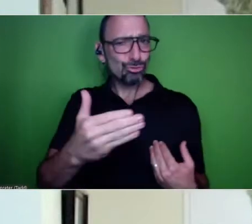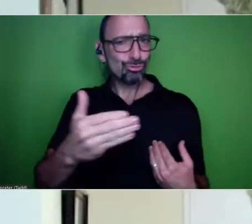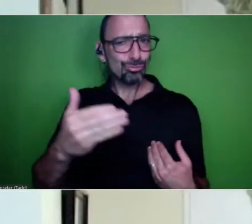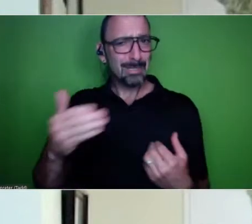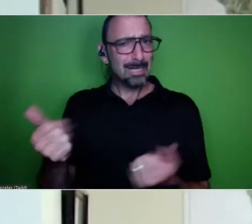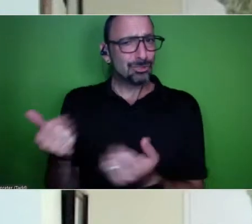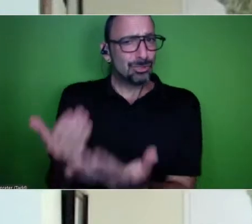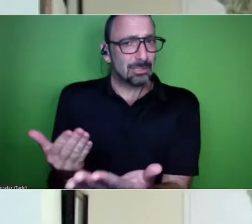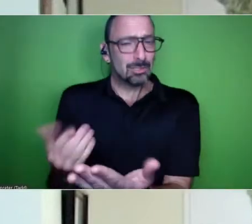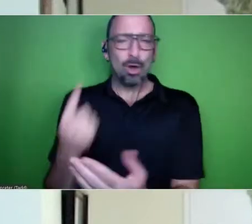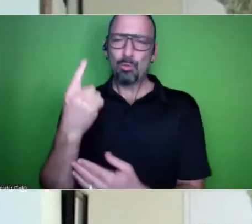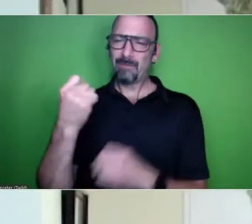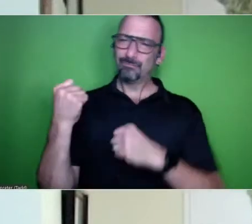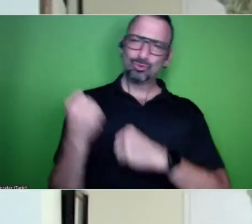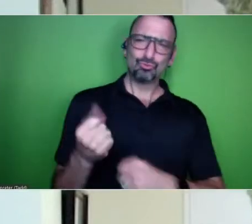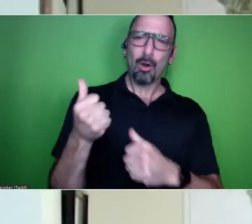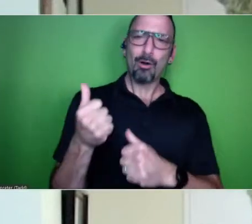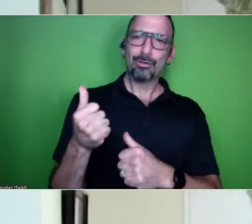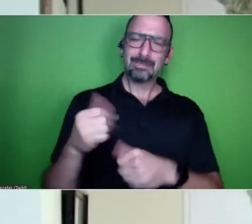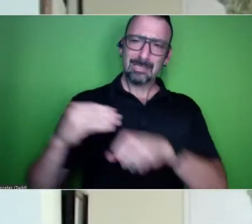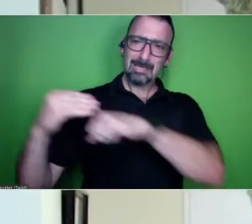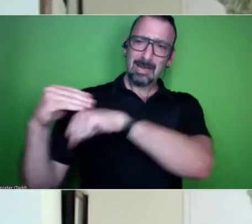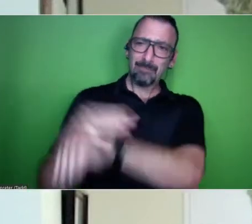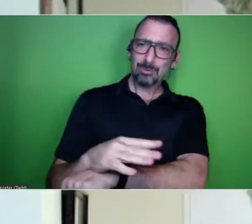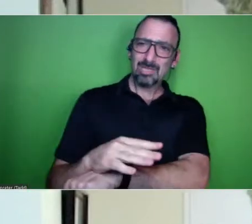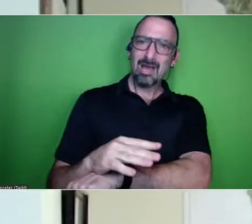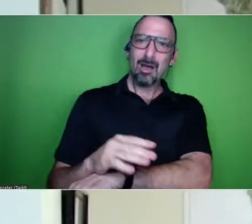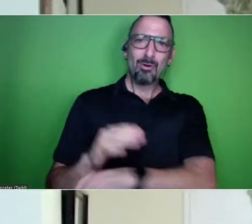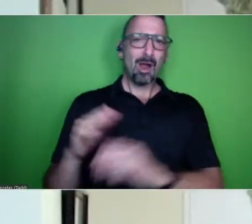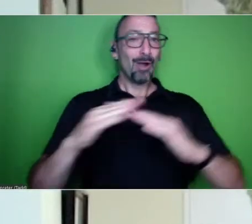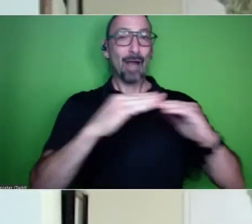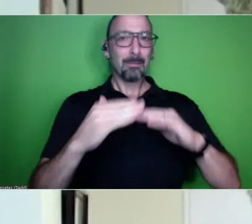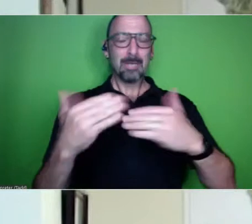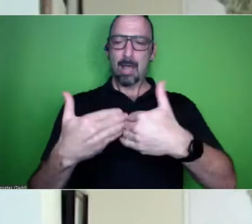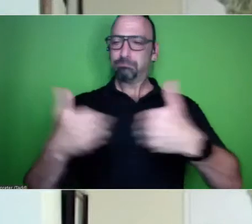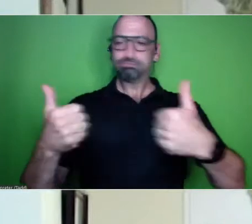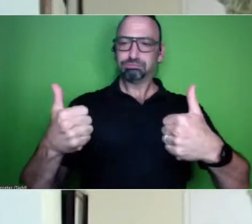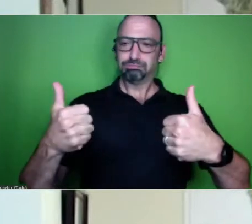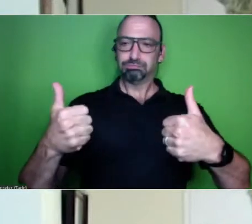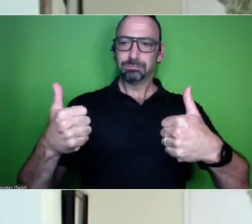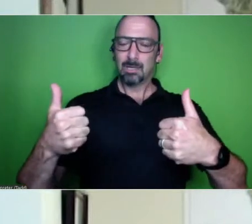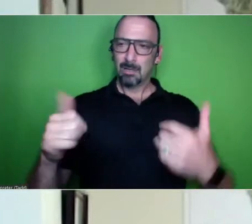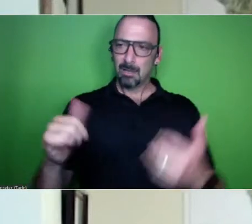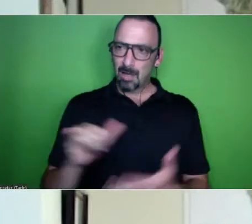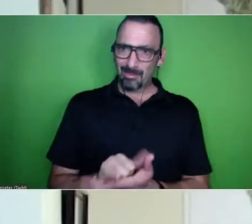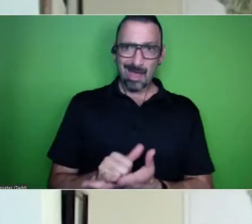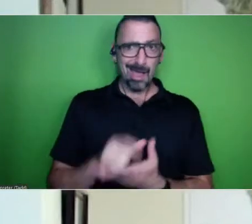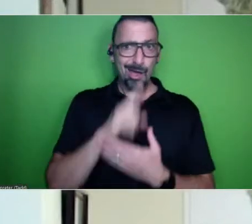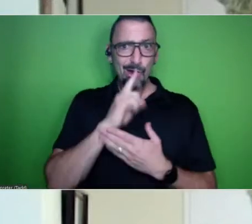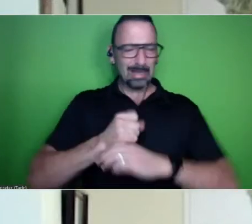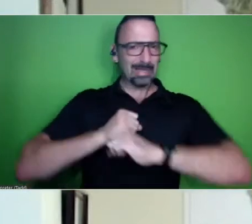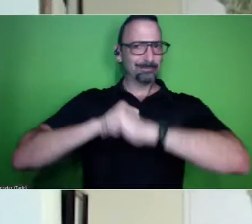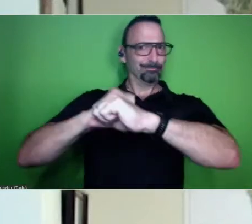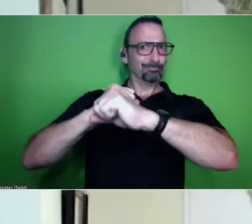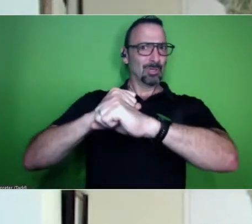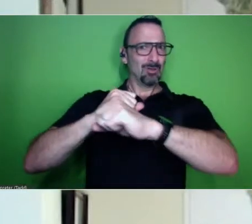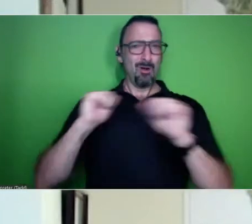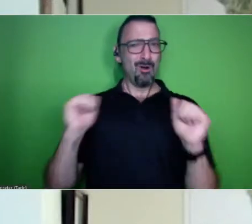strongest influence on me has been the deep divisions in our community that have created a roadblock to our advancing battle with this